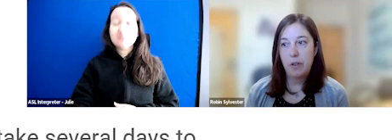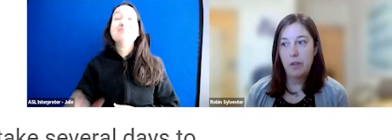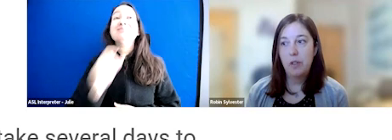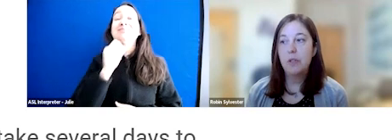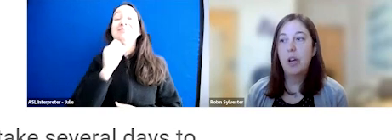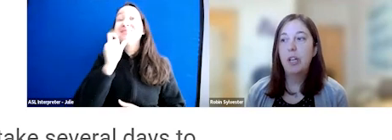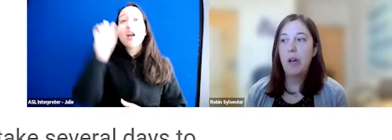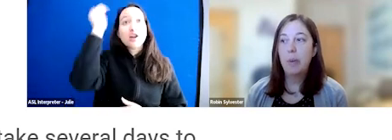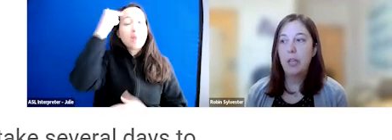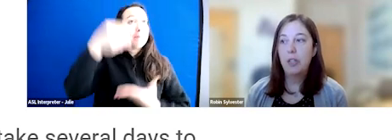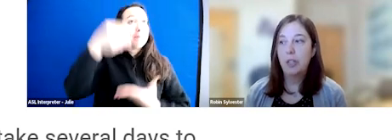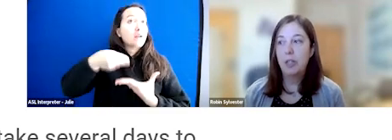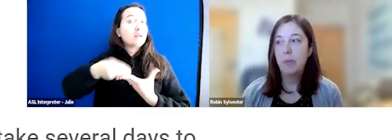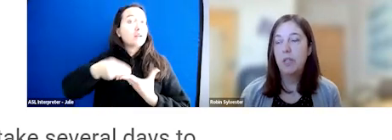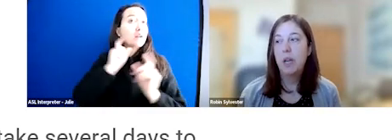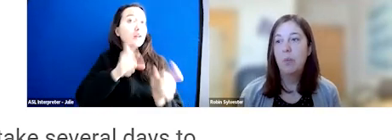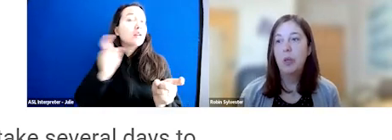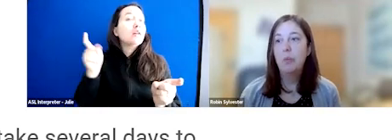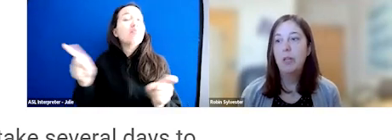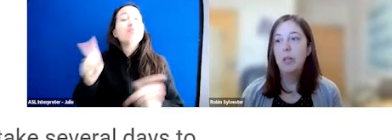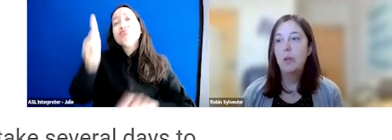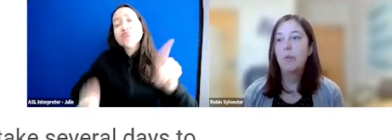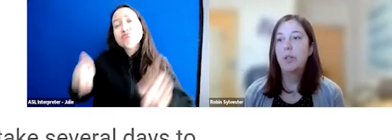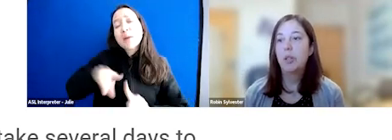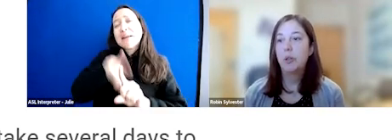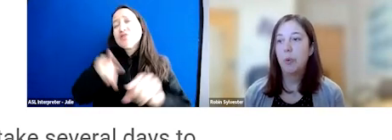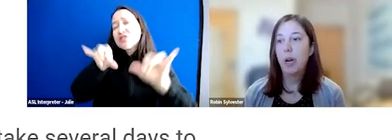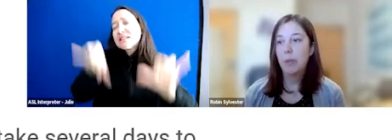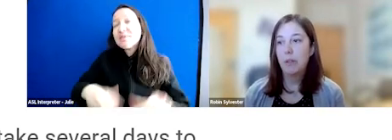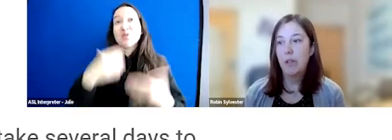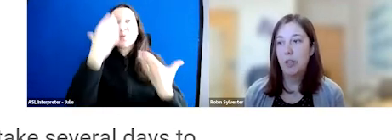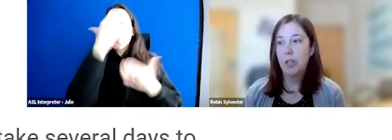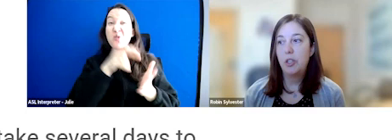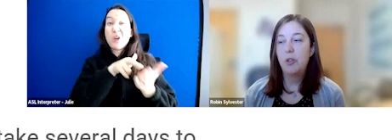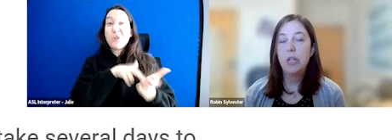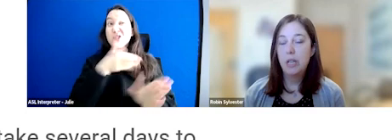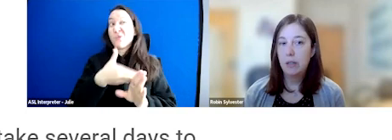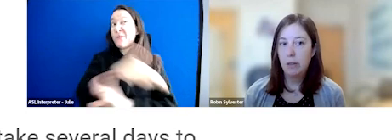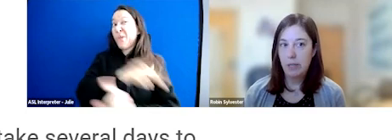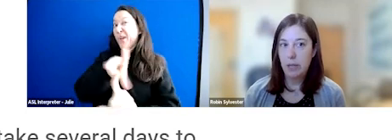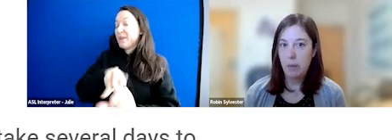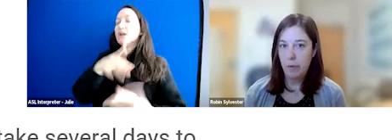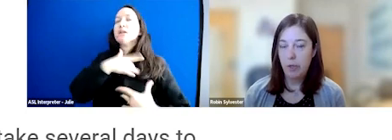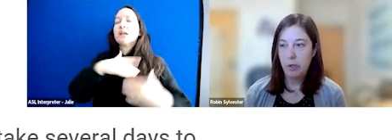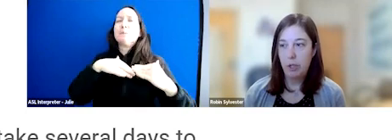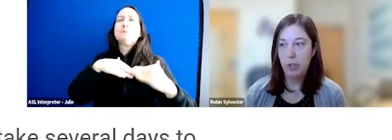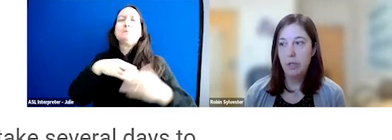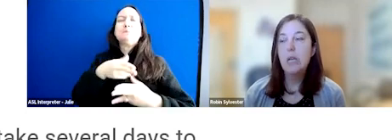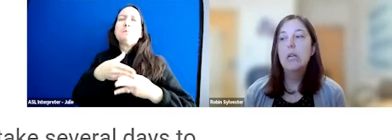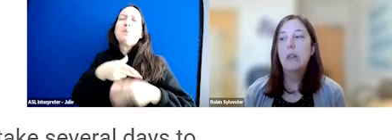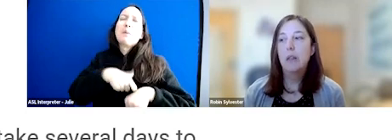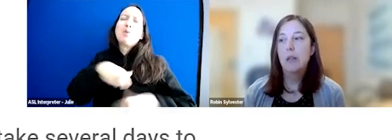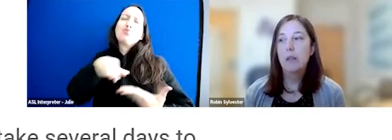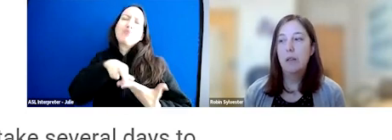Non-governmental funders use a variety of application systems, and while you may not know their registration requirements in advance, they generally take less time for